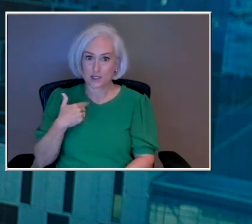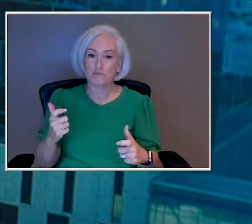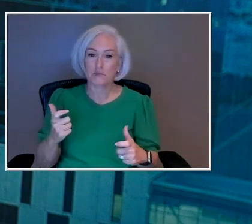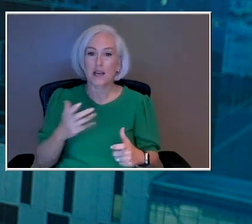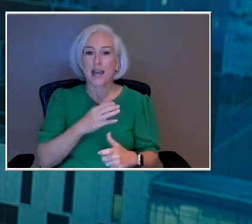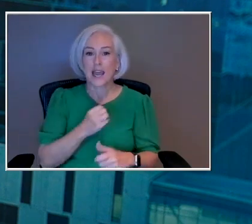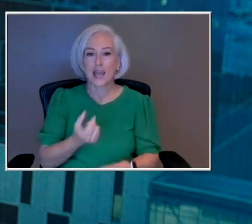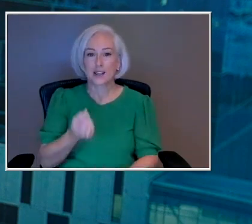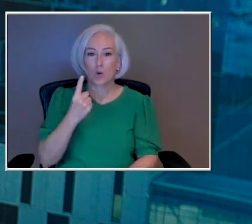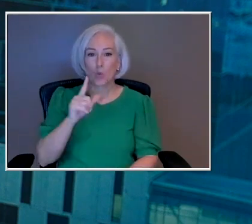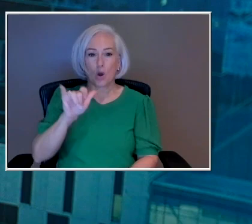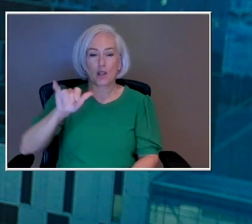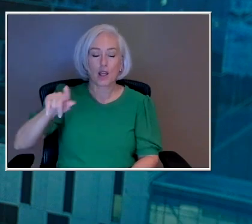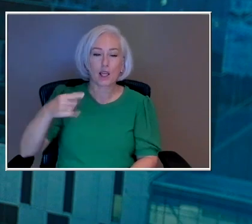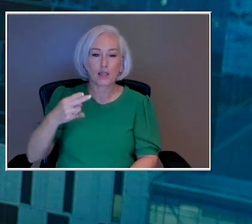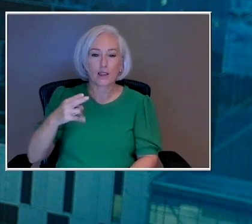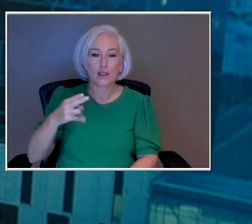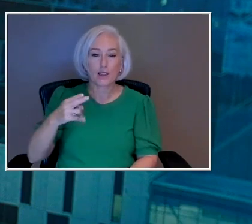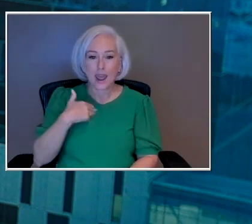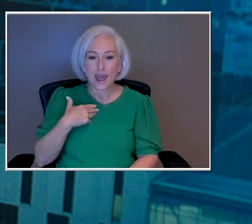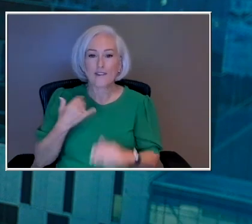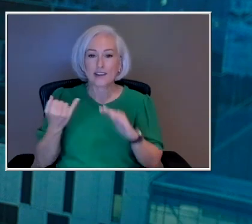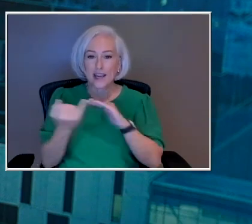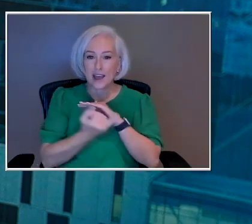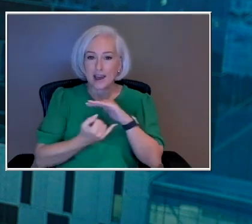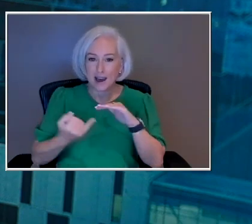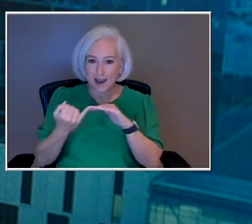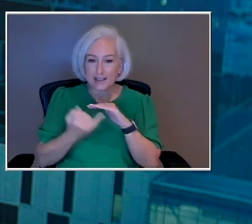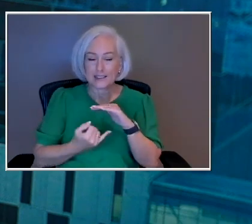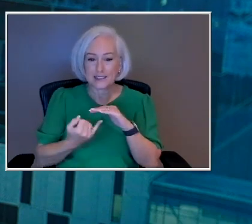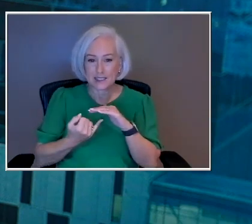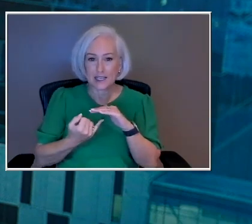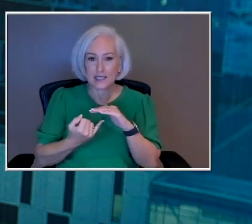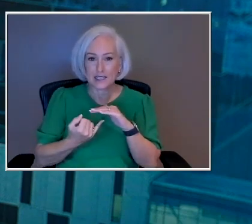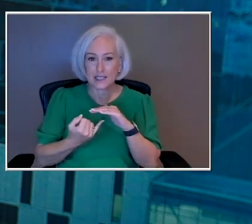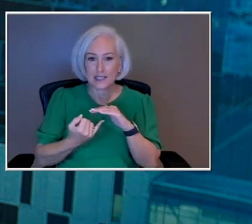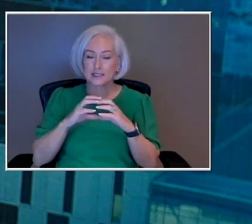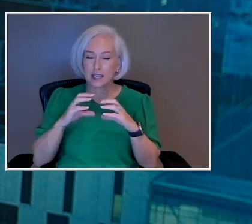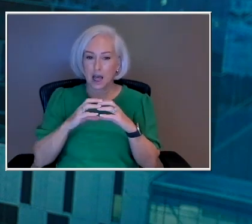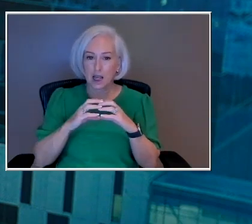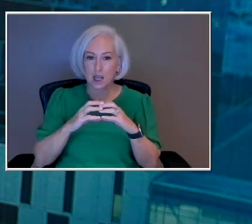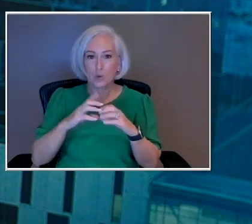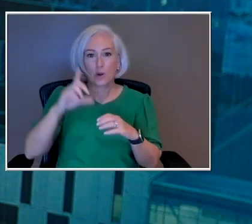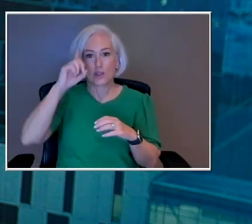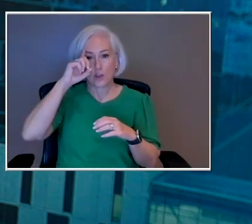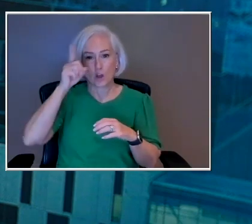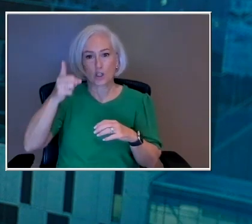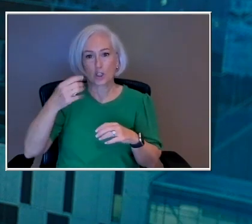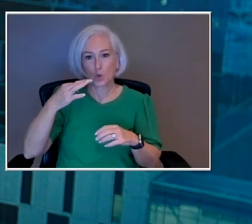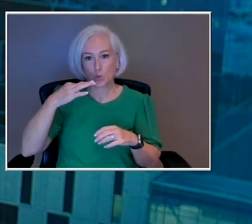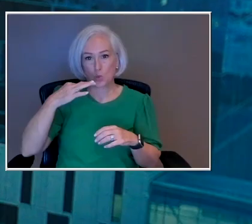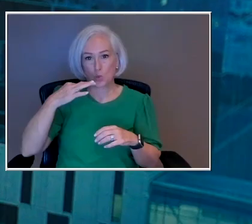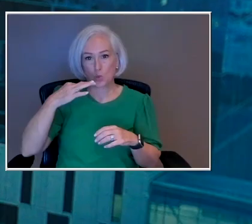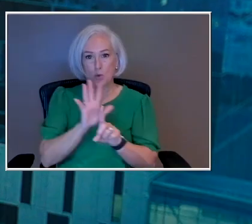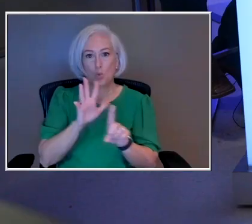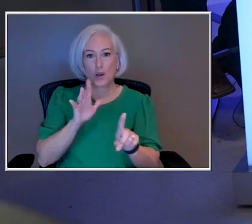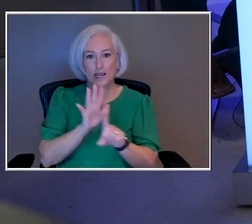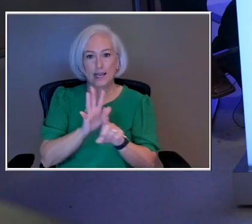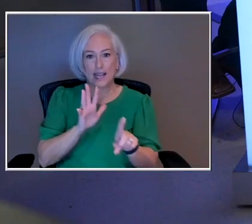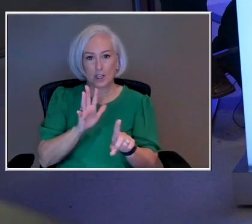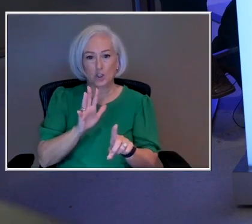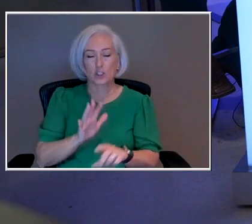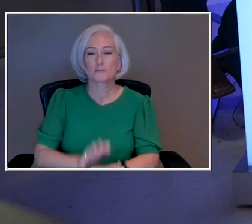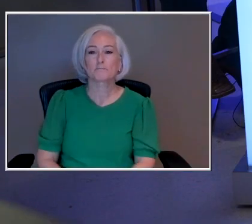those isolated tumor cells, as a multidisciplinary group, we felt she would really benefit from radiation. So that's where the radiation piece comes in. And Heather,